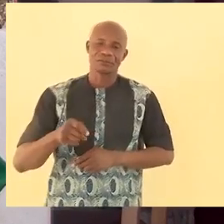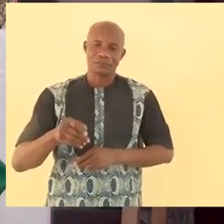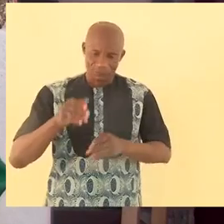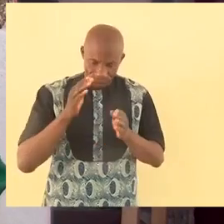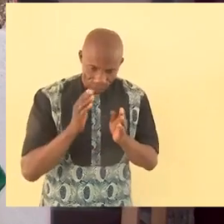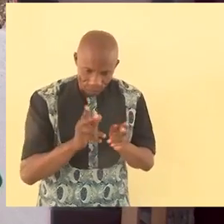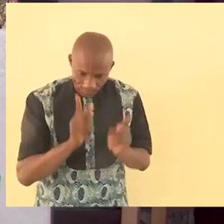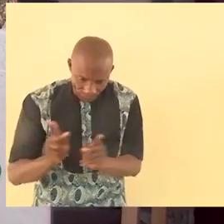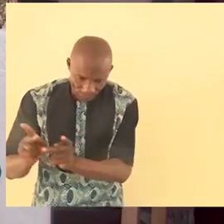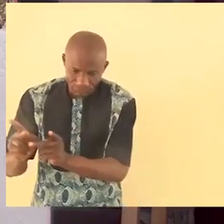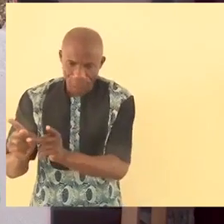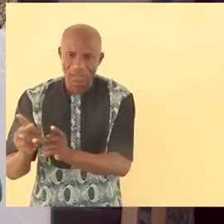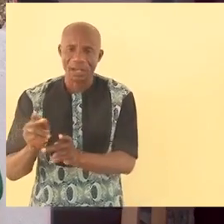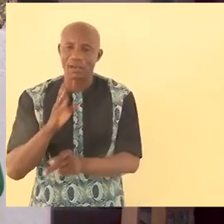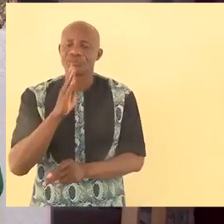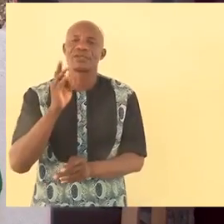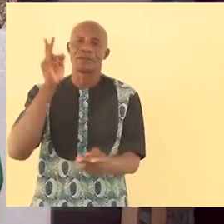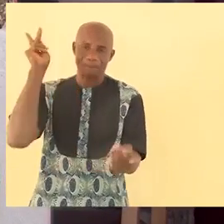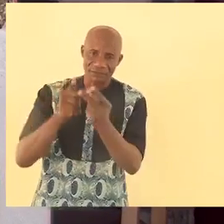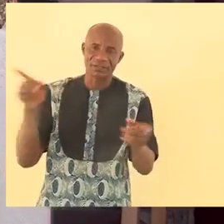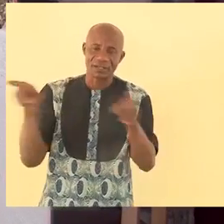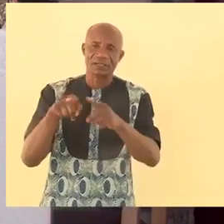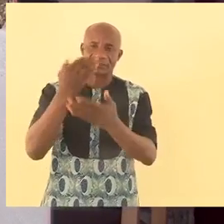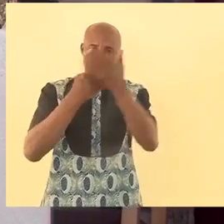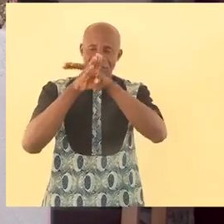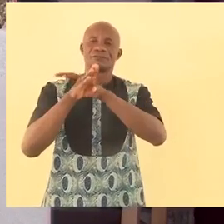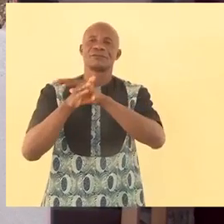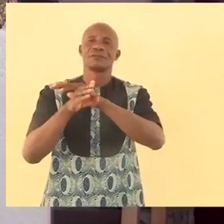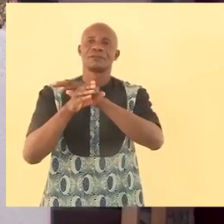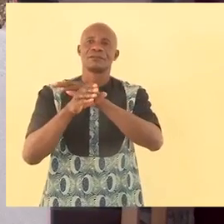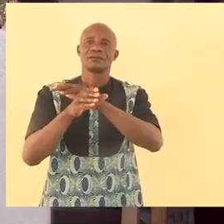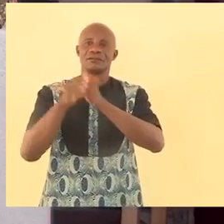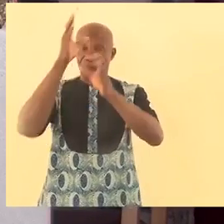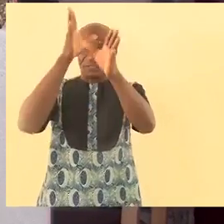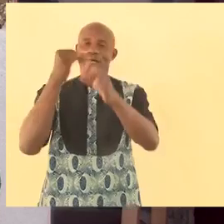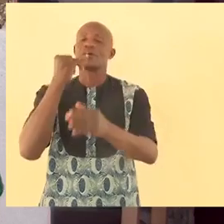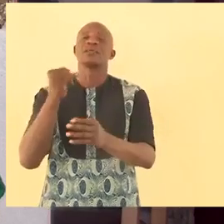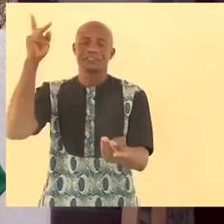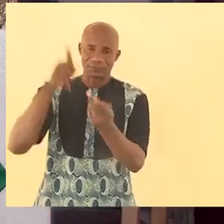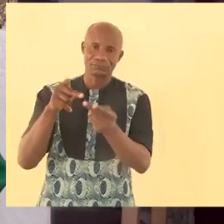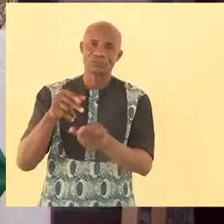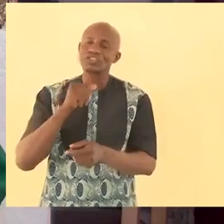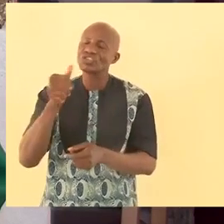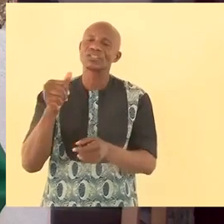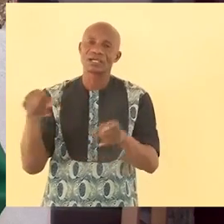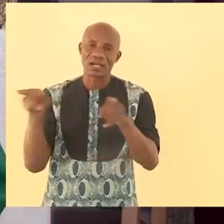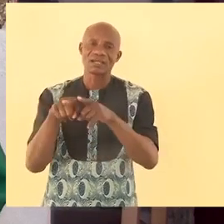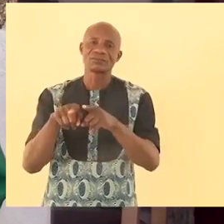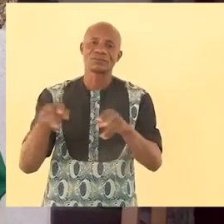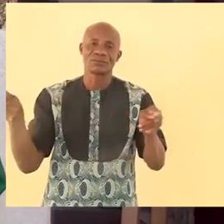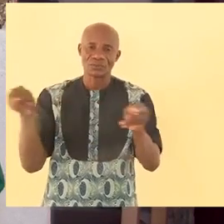heavenly Father is perfect. Not as your neighbor is perfect. Not as even your